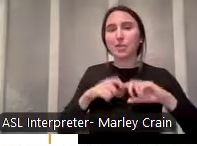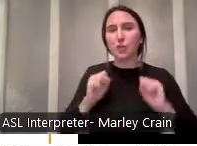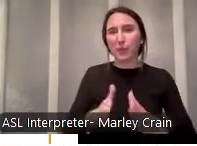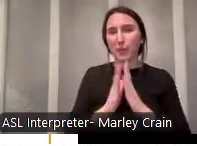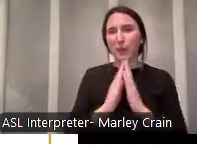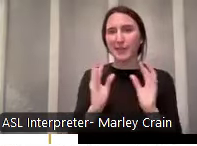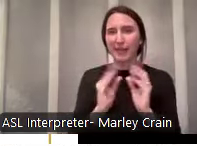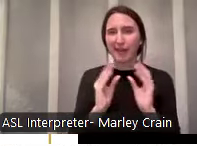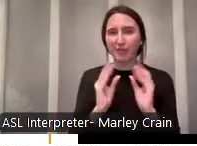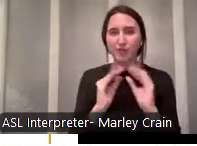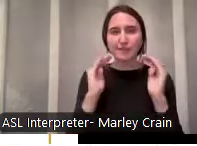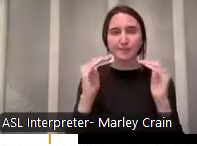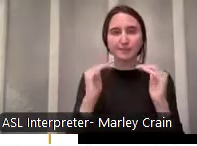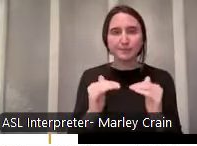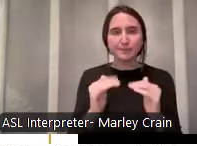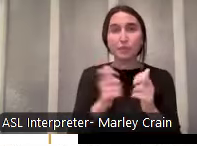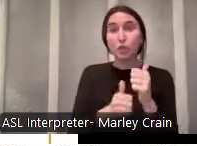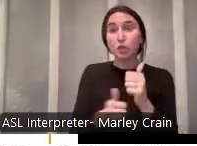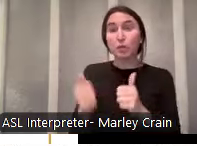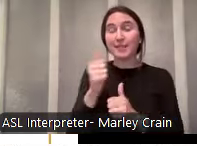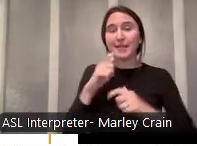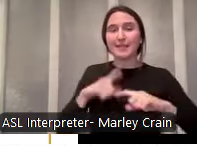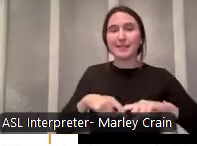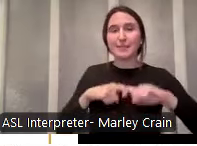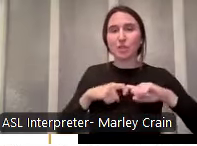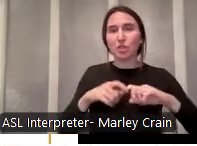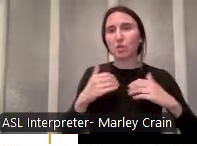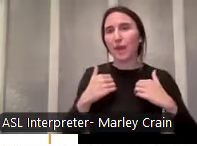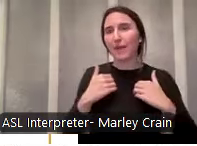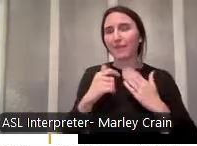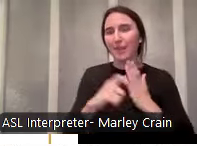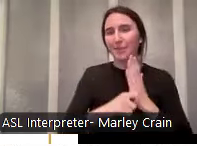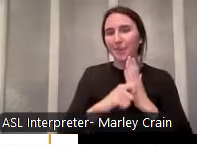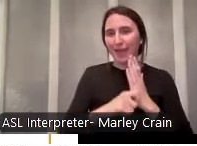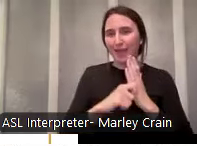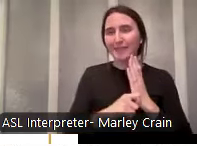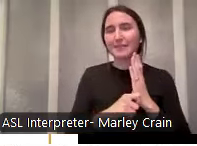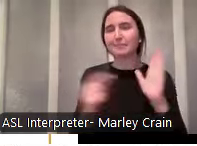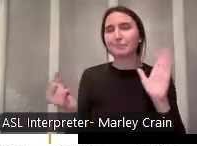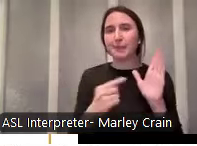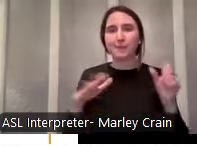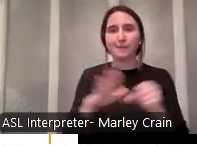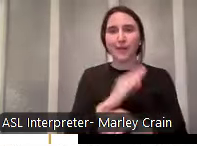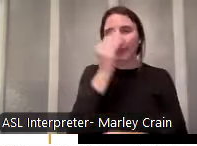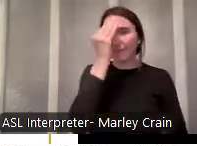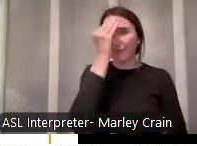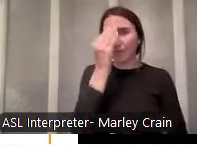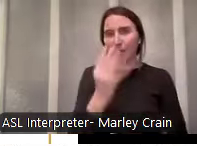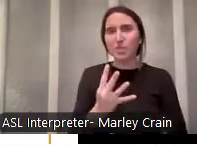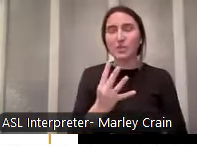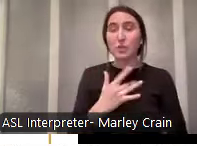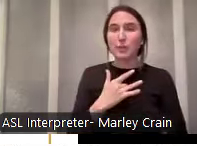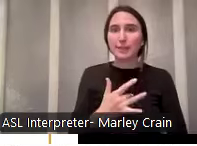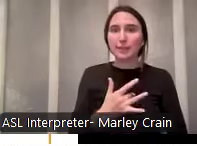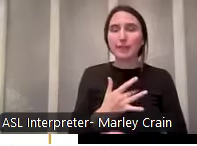that's really important. We have so many calls in our helpline where the first thing we're talking parents through is go get the packet. The